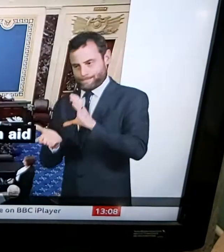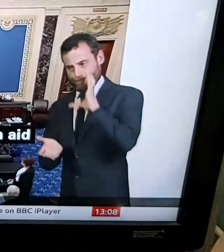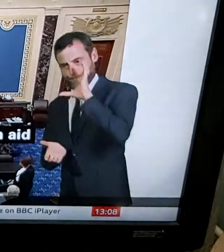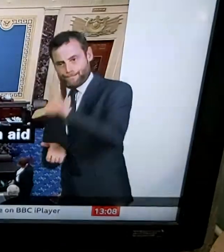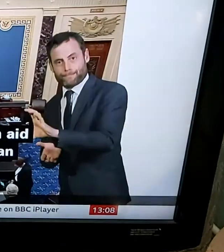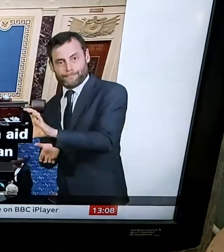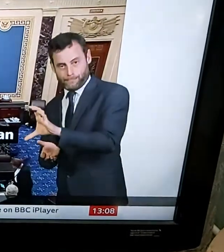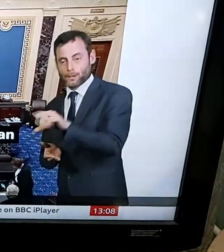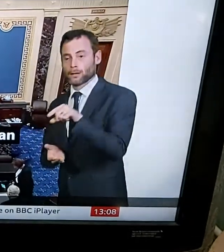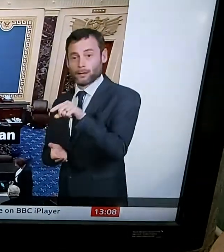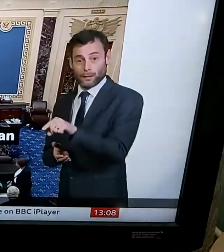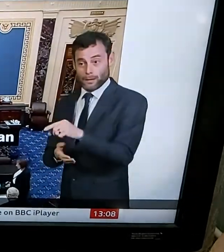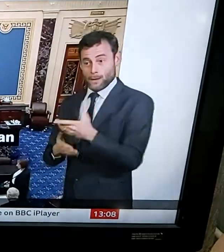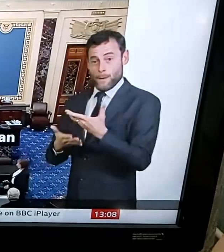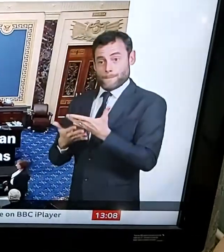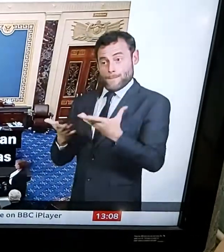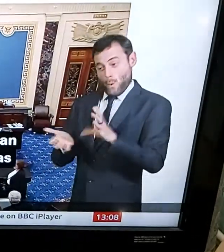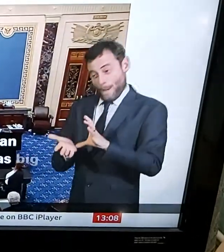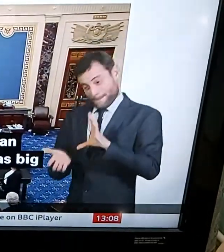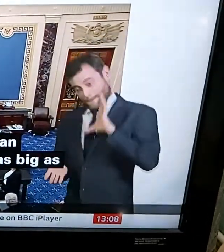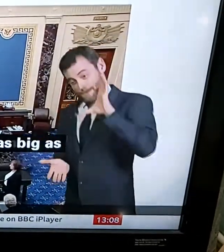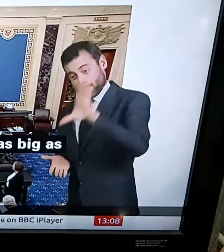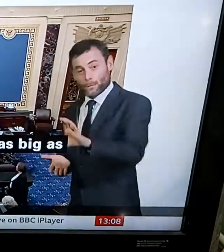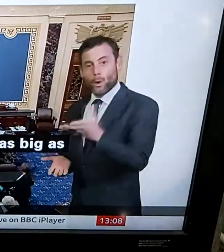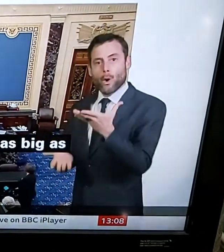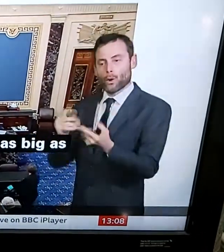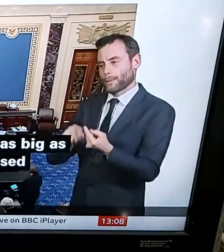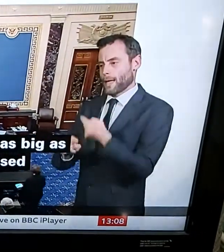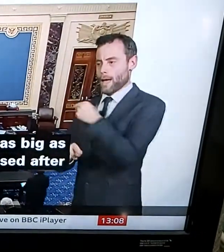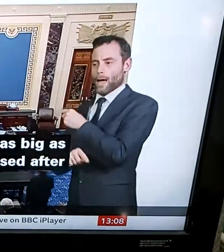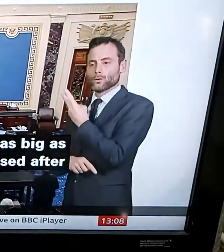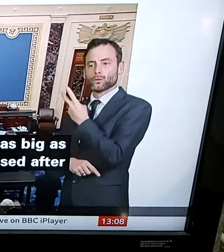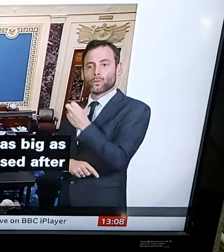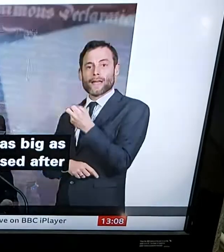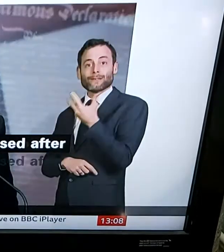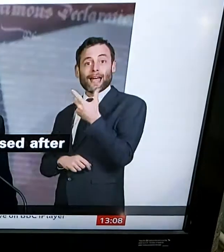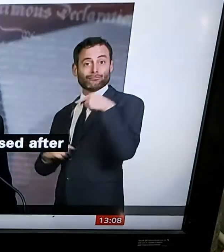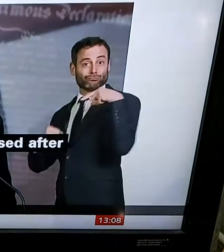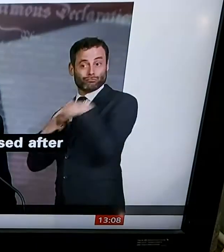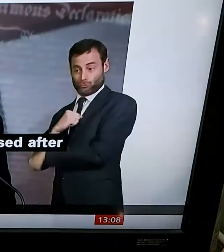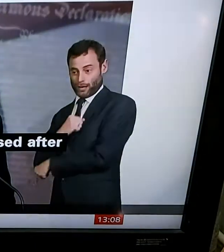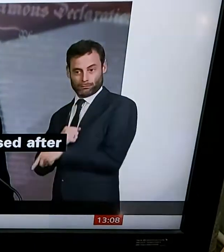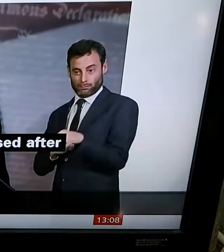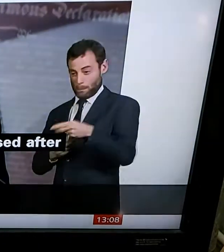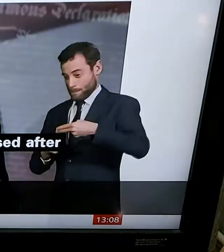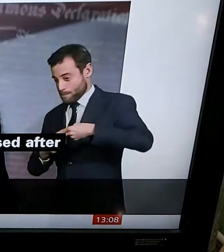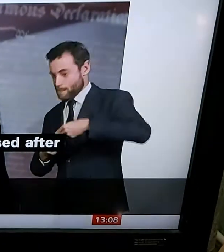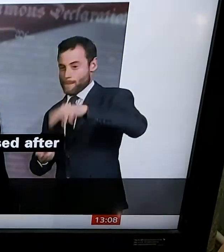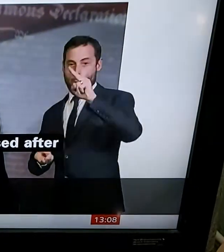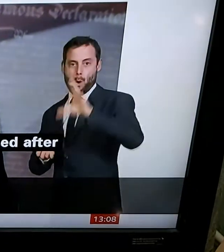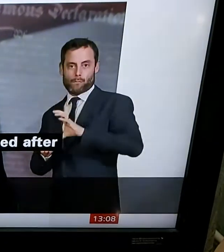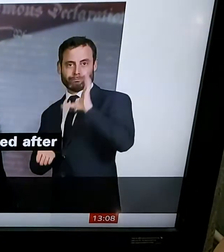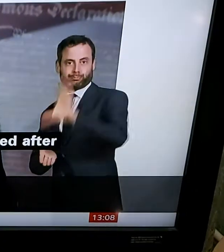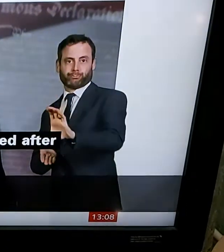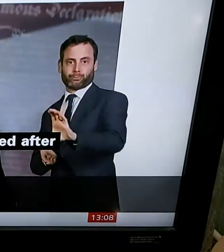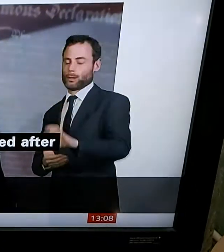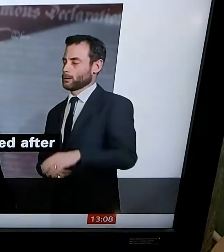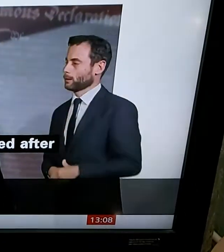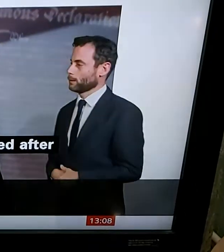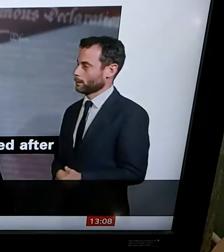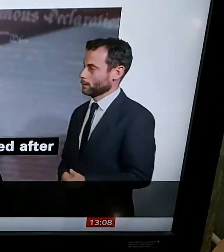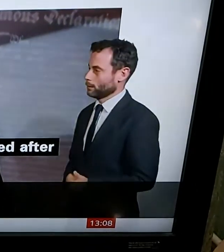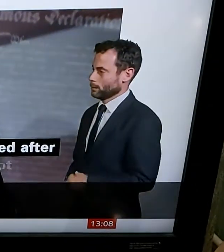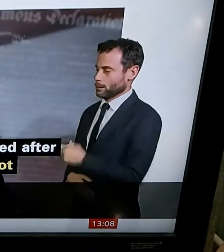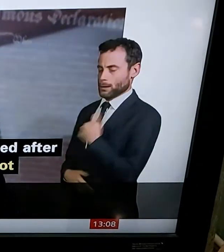as the stimulus package passed after the 2008 financial crash. I'm proud to announce tonight not a single senator